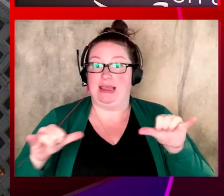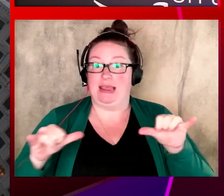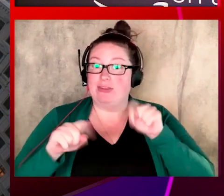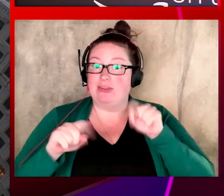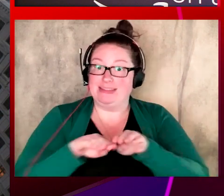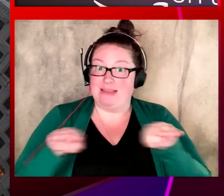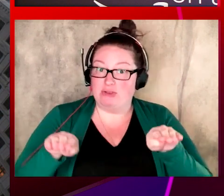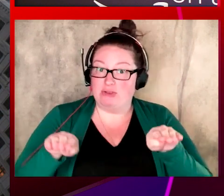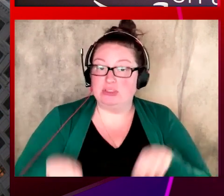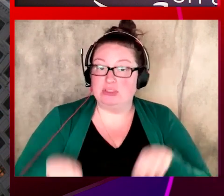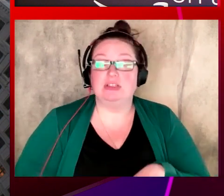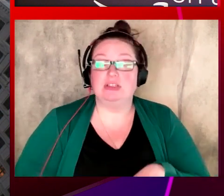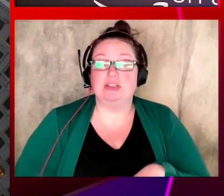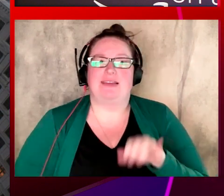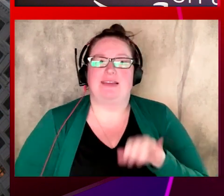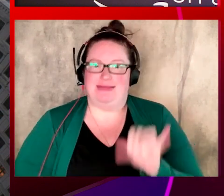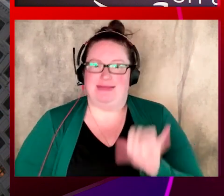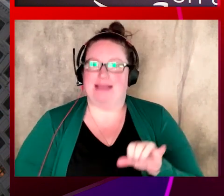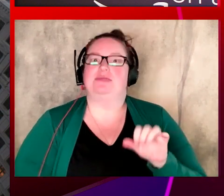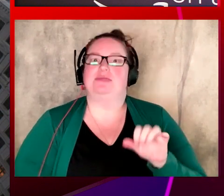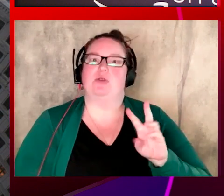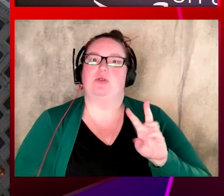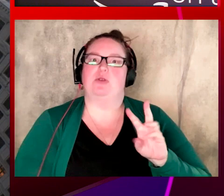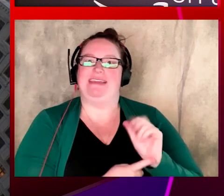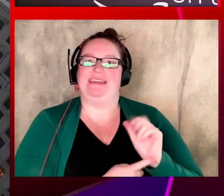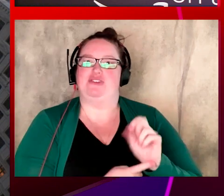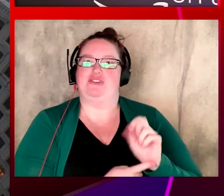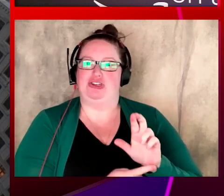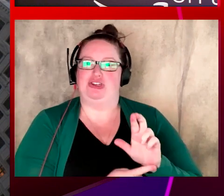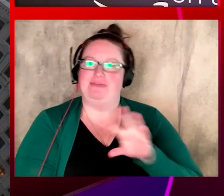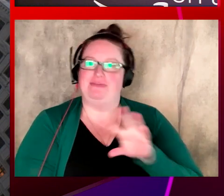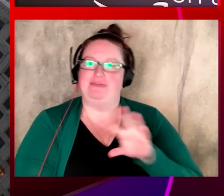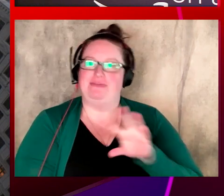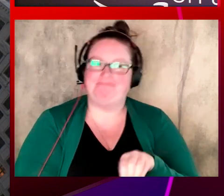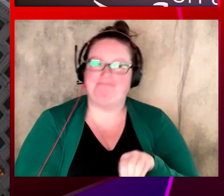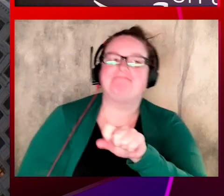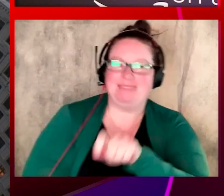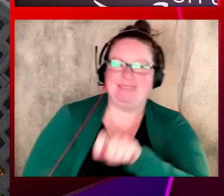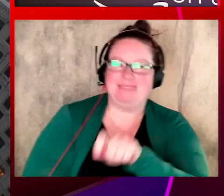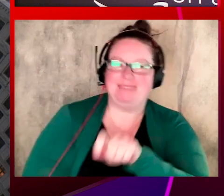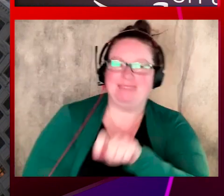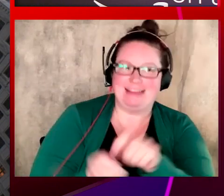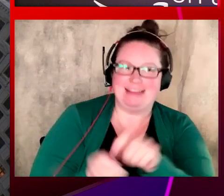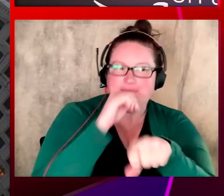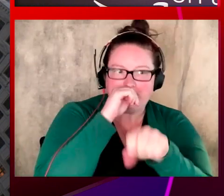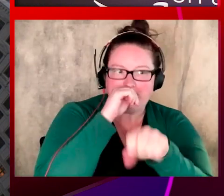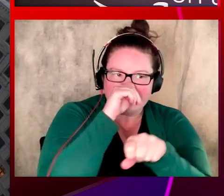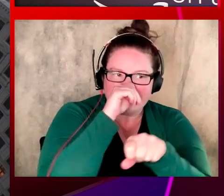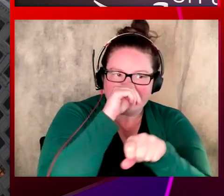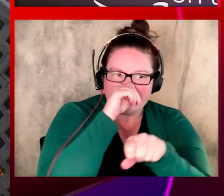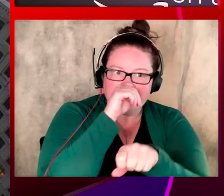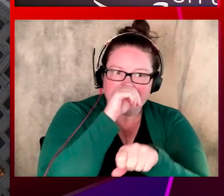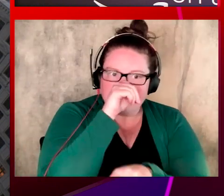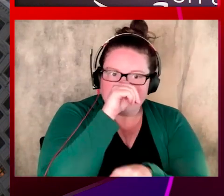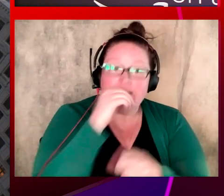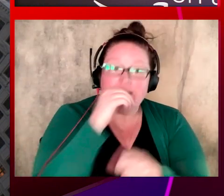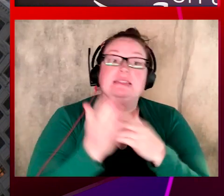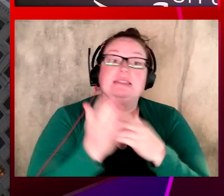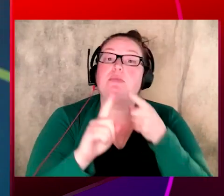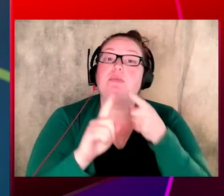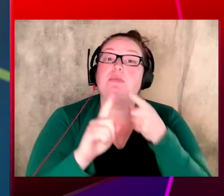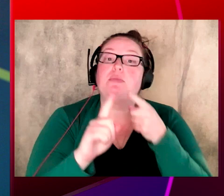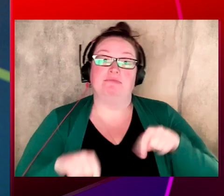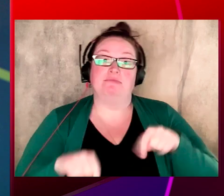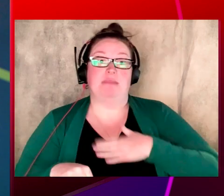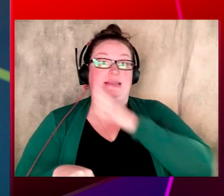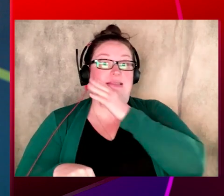right? And that's where Weaver comes in. That's where Weaver comes in. Exactly. Nice. At some point, you go, okay, here's my simulation. I got